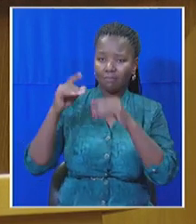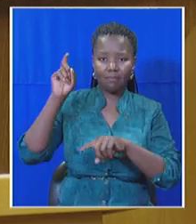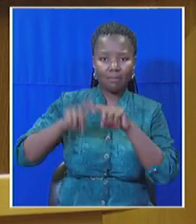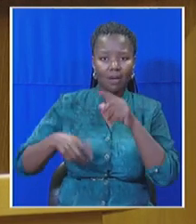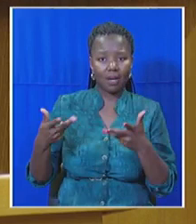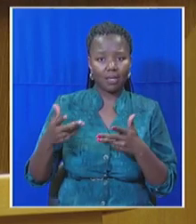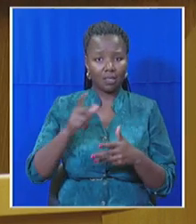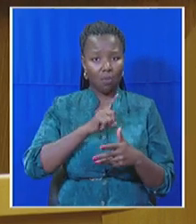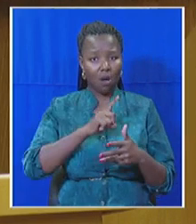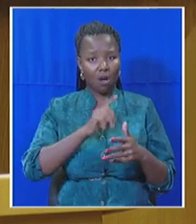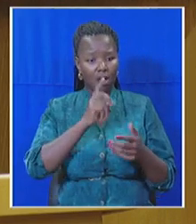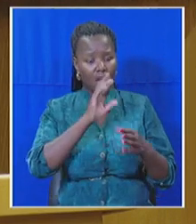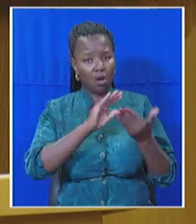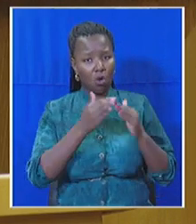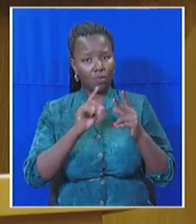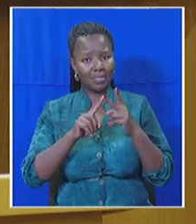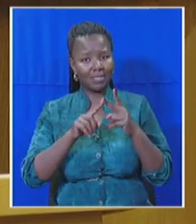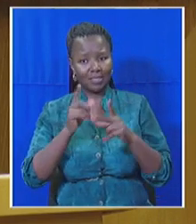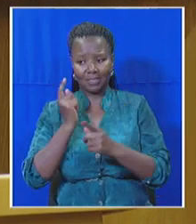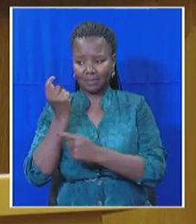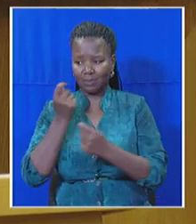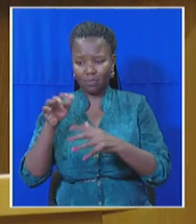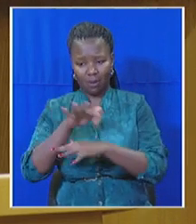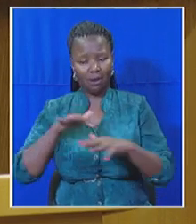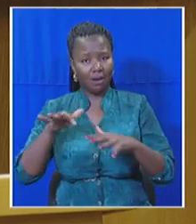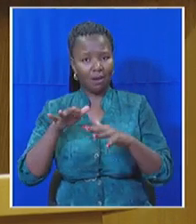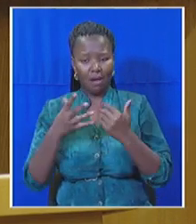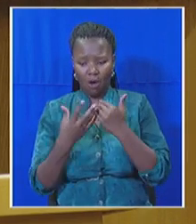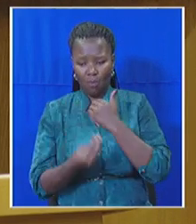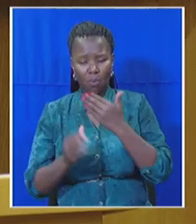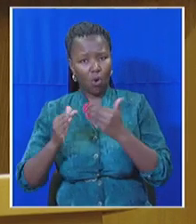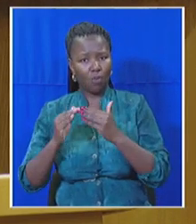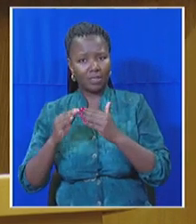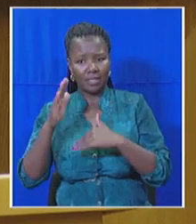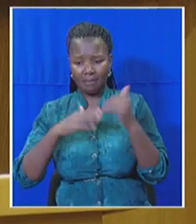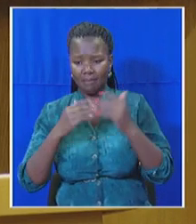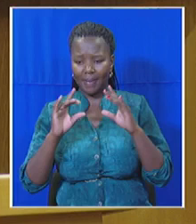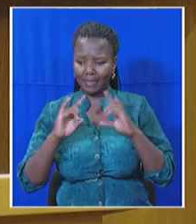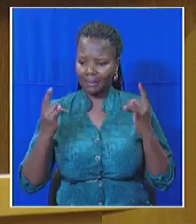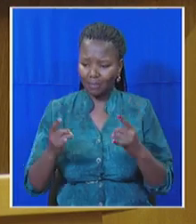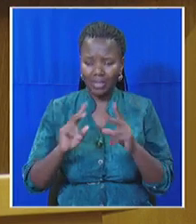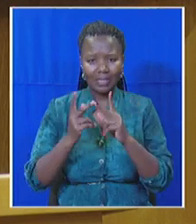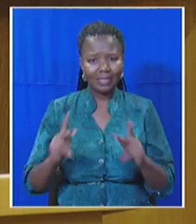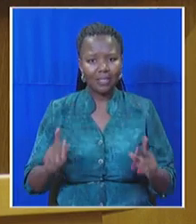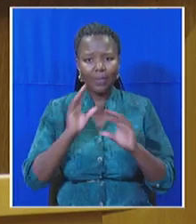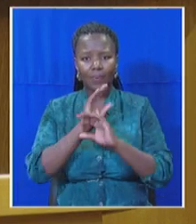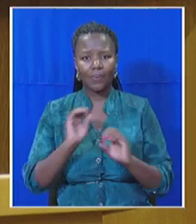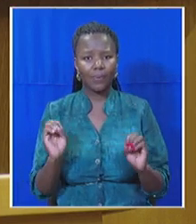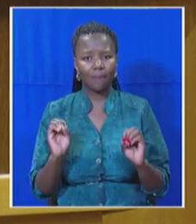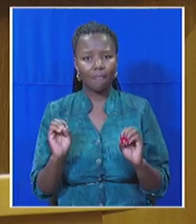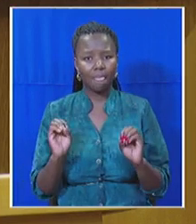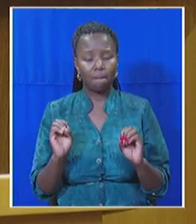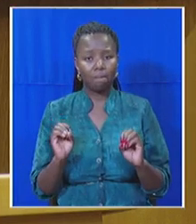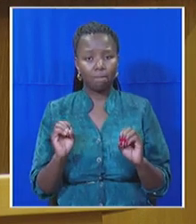our townships, rural villages, and poorest of the poor communities. Problem of